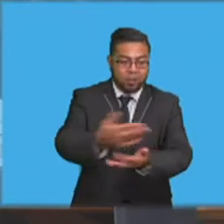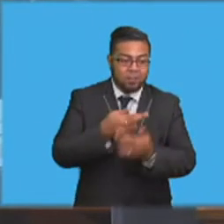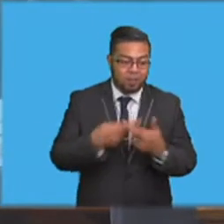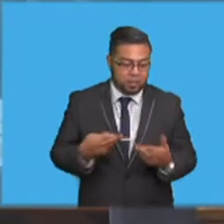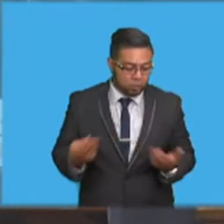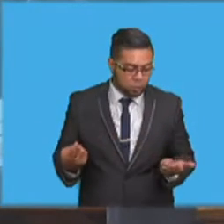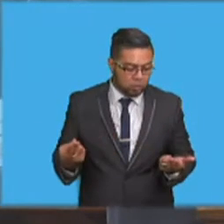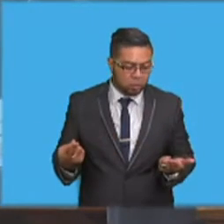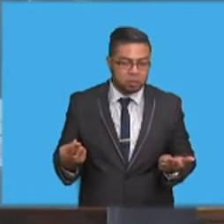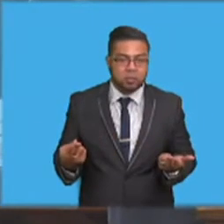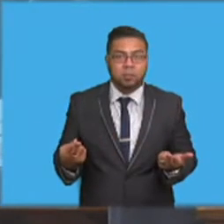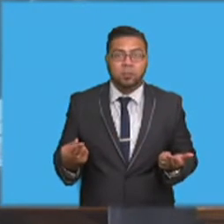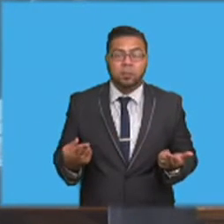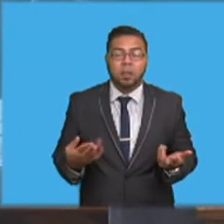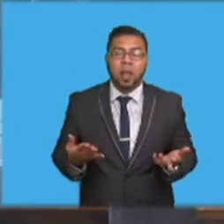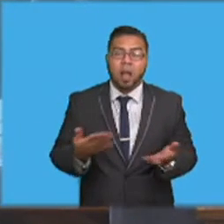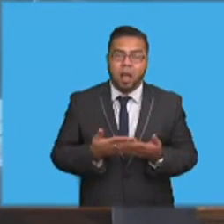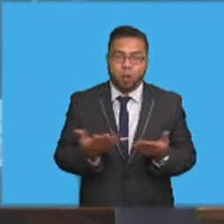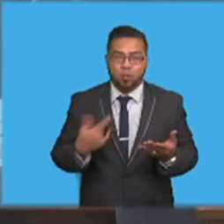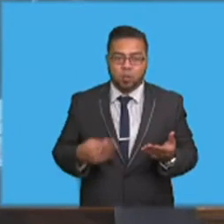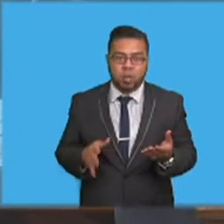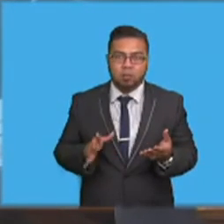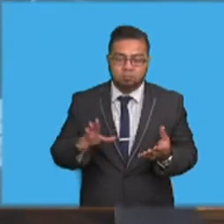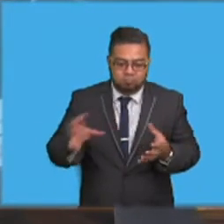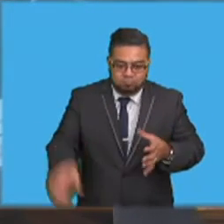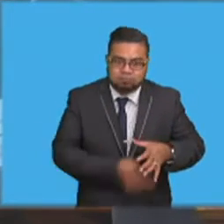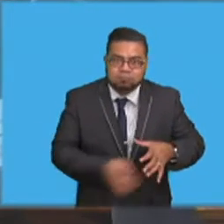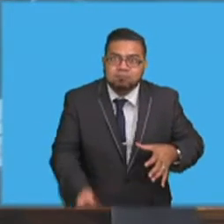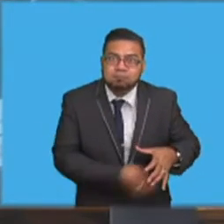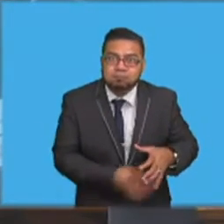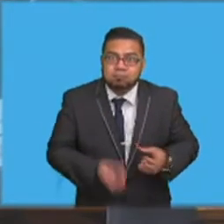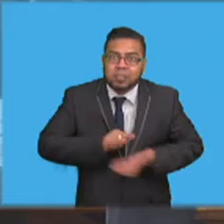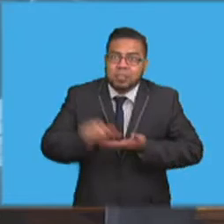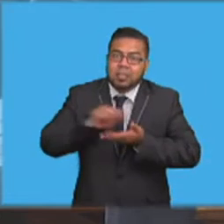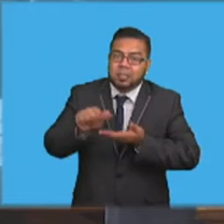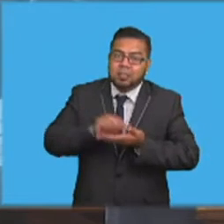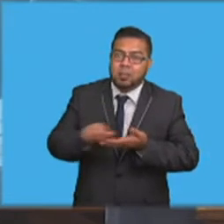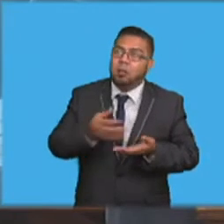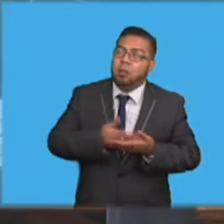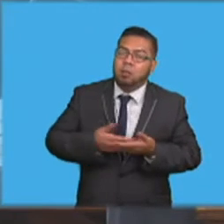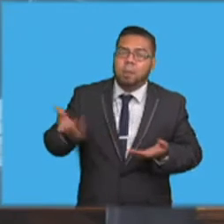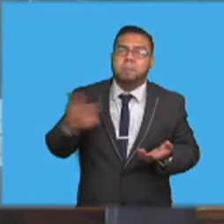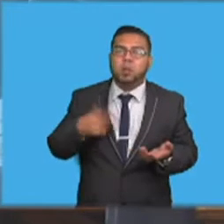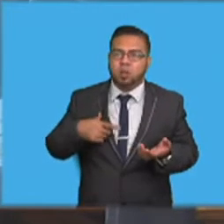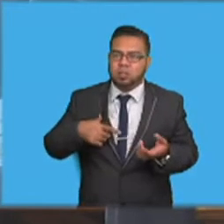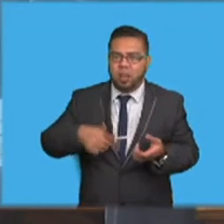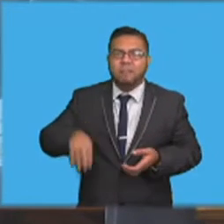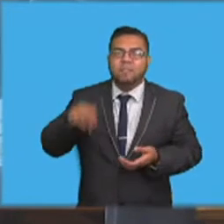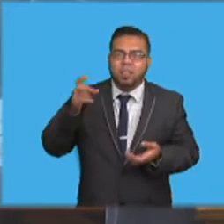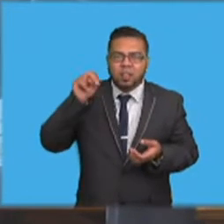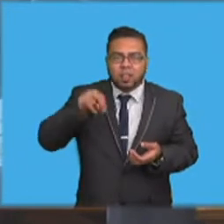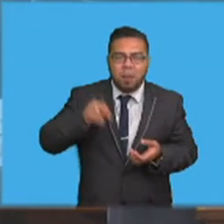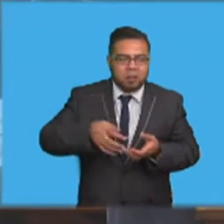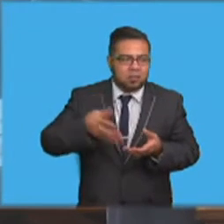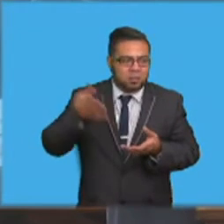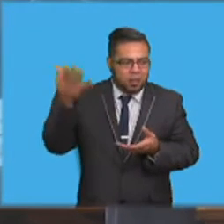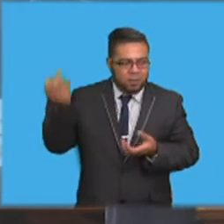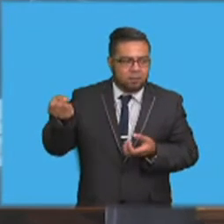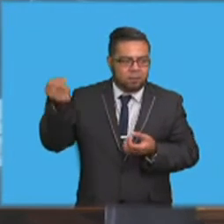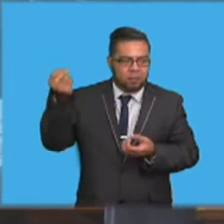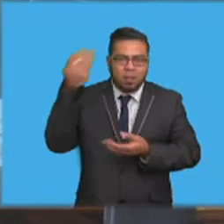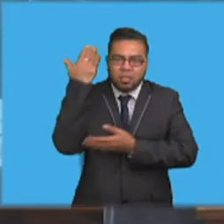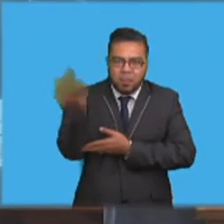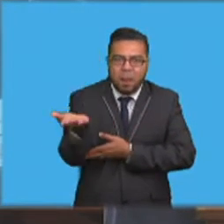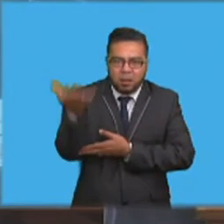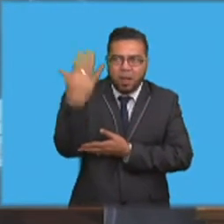timber is being overexploited due to commercial demands. Additionally, Madam Speaker, we have constantly